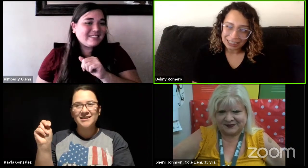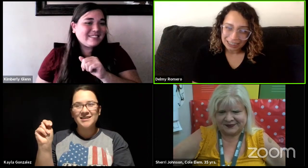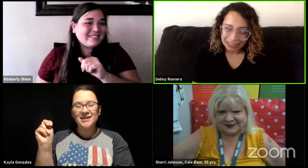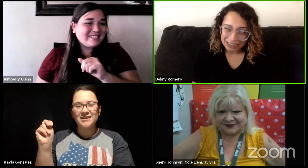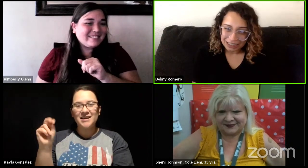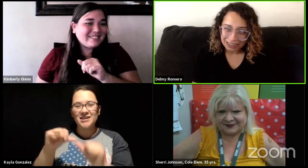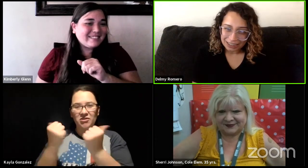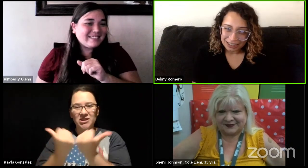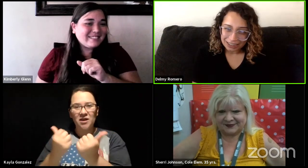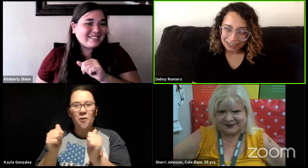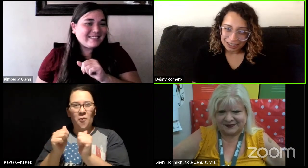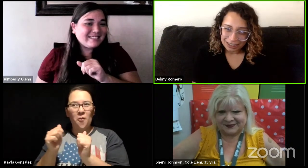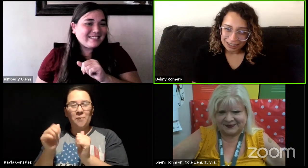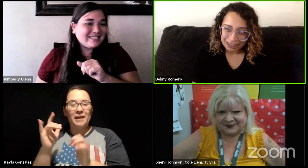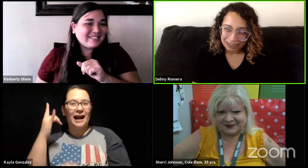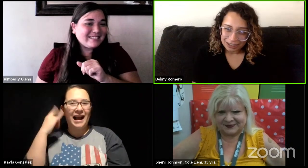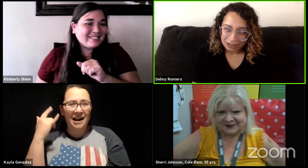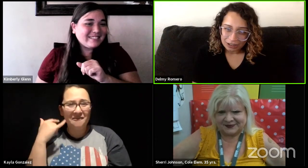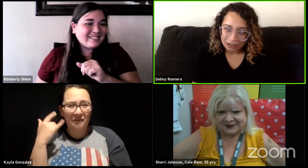Agency